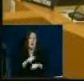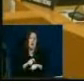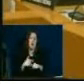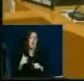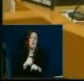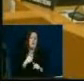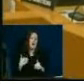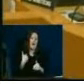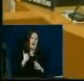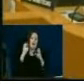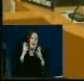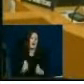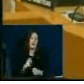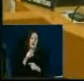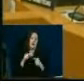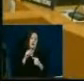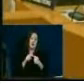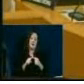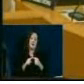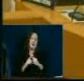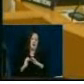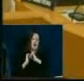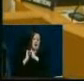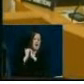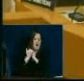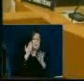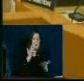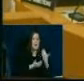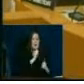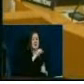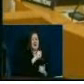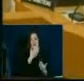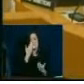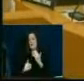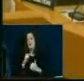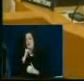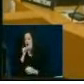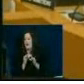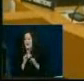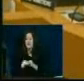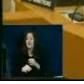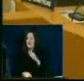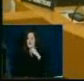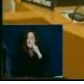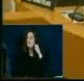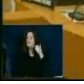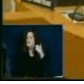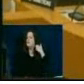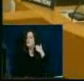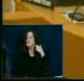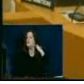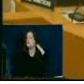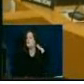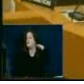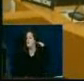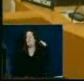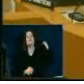we did have issues about how it may or may not be extended. And so